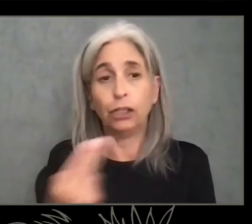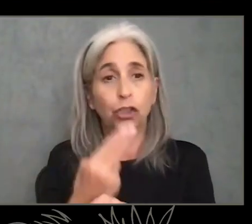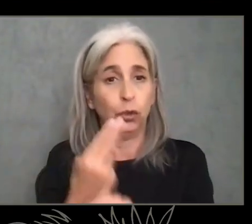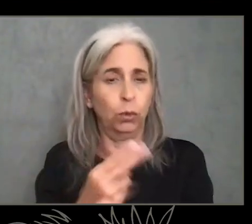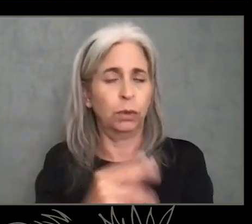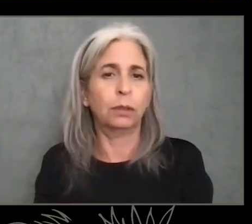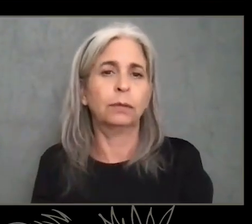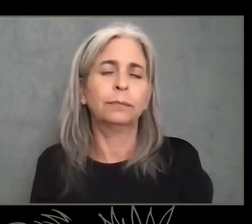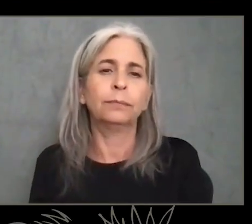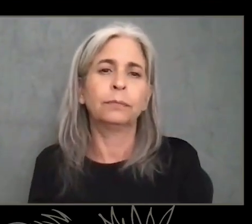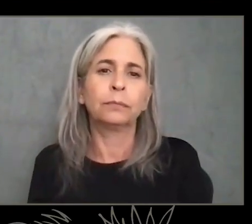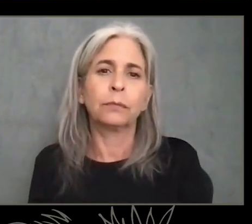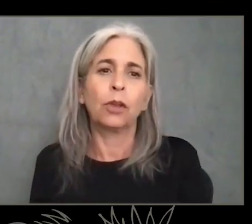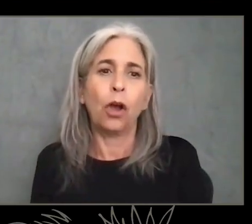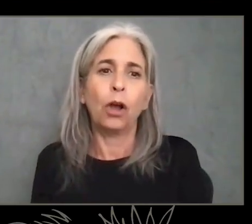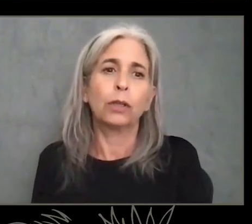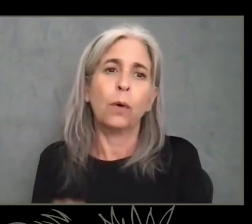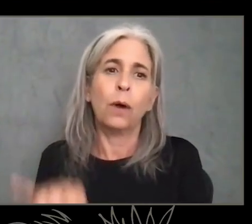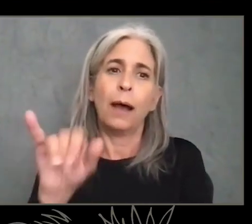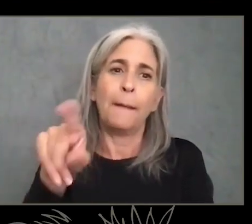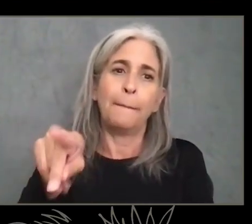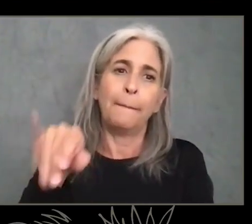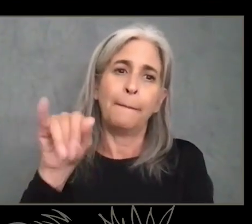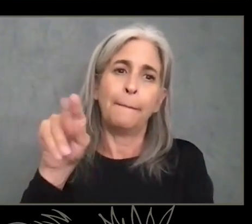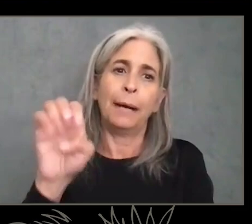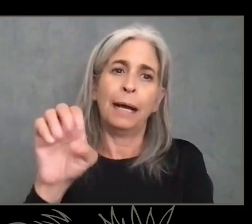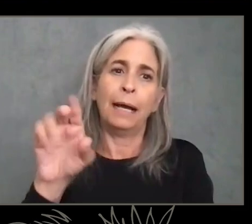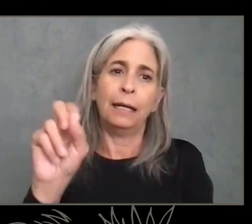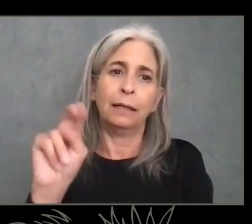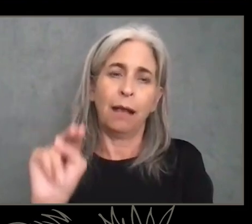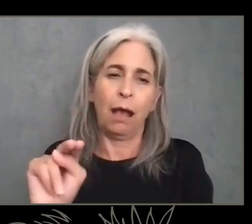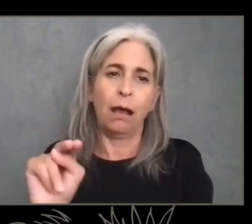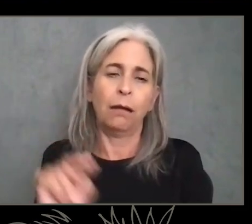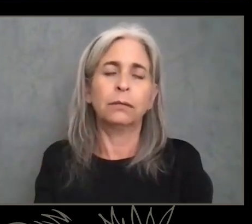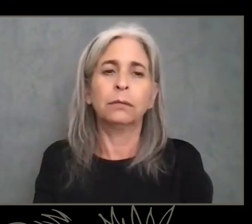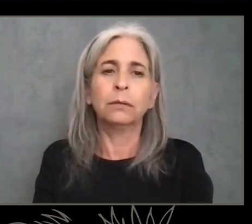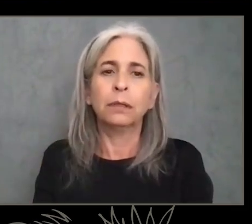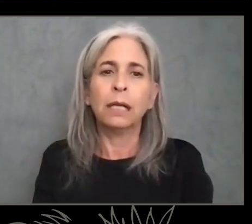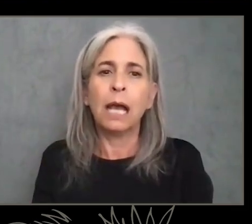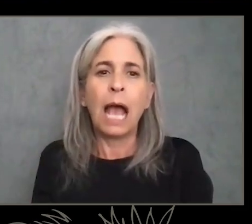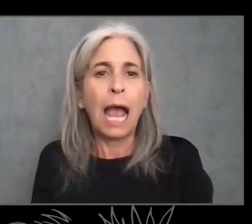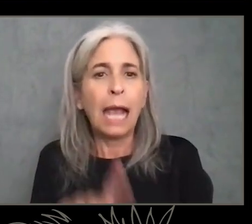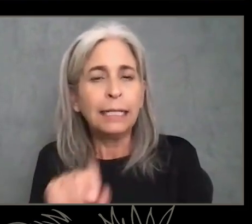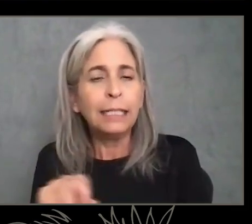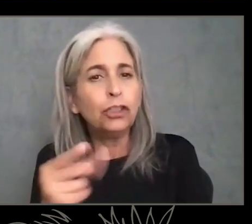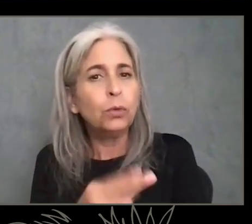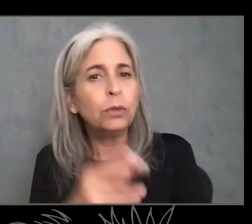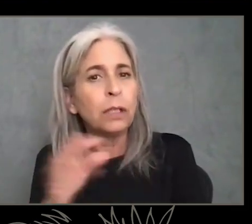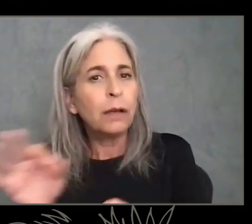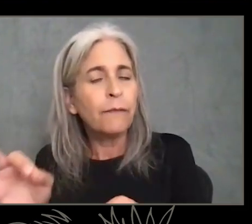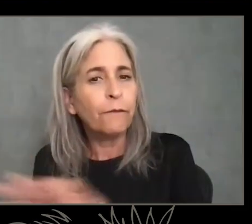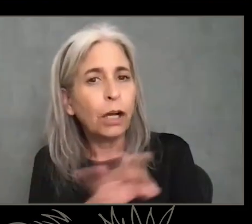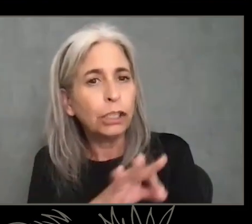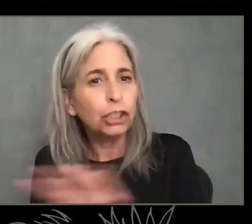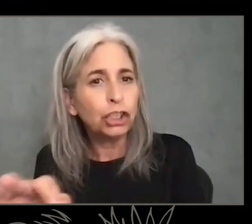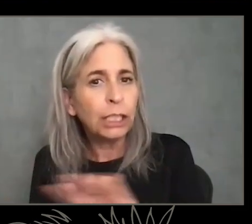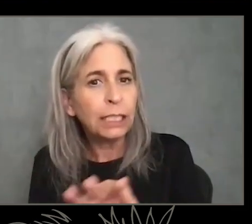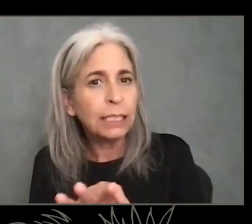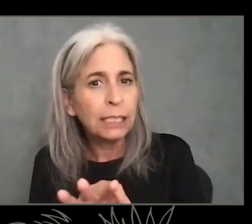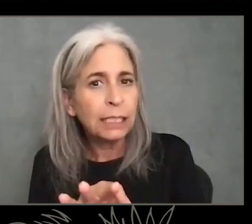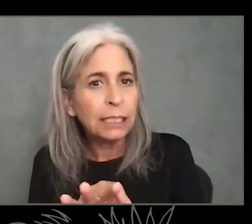vector database, and Pinecone. But also for the agent framework, I needed to use a function, and I needed to use a lot of ifs and